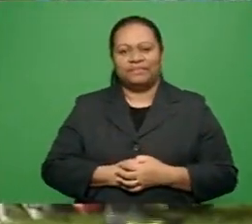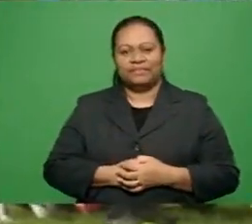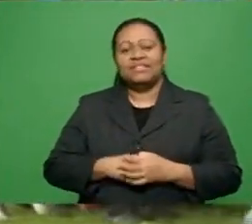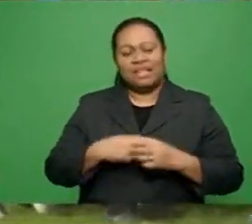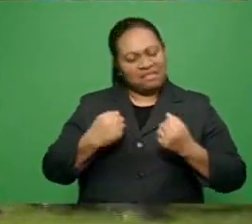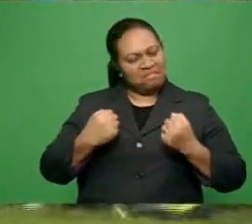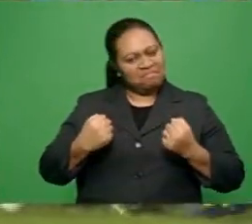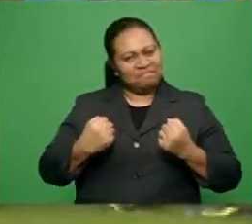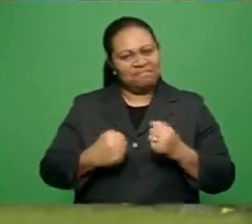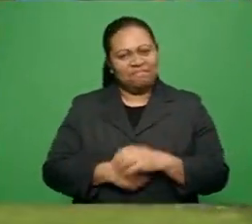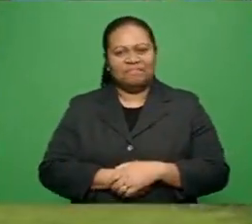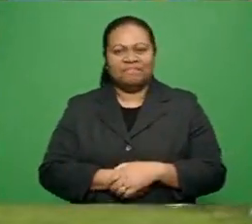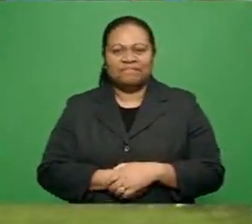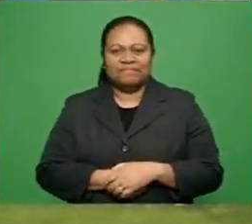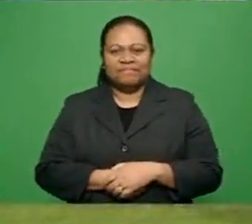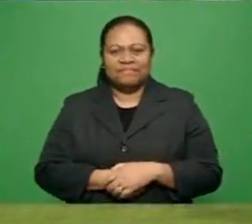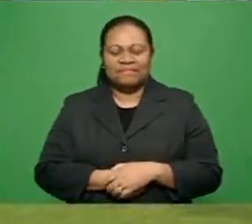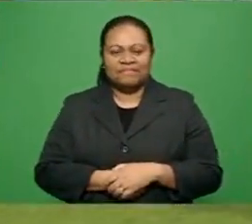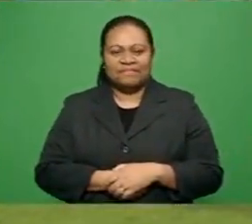stronger